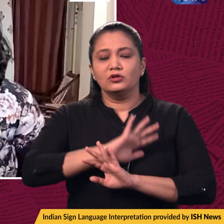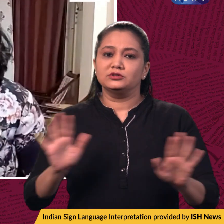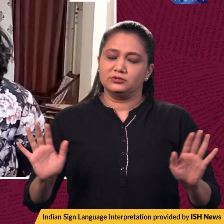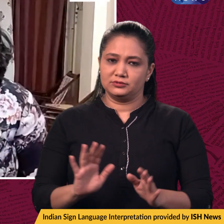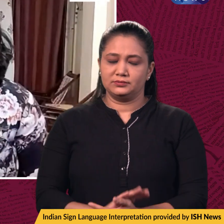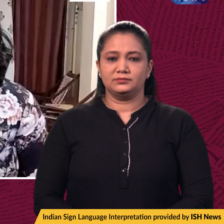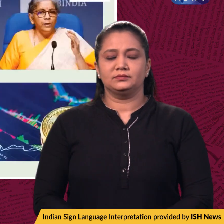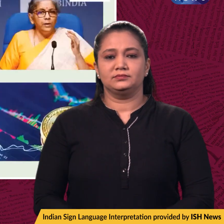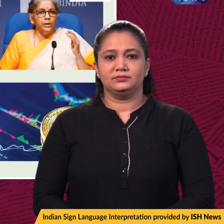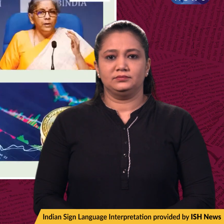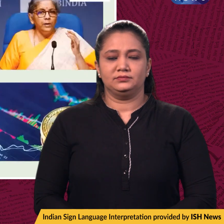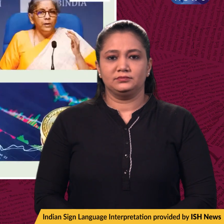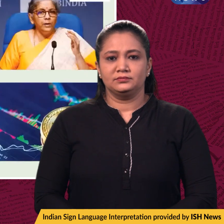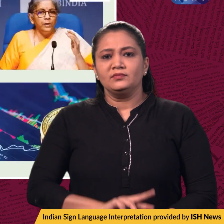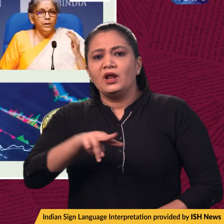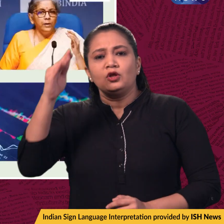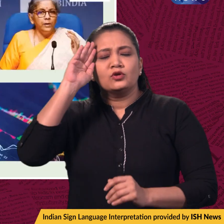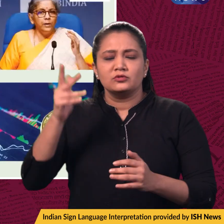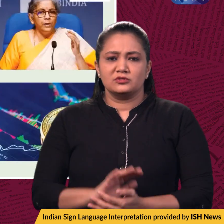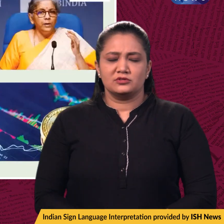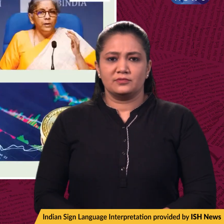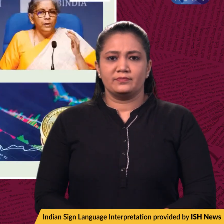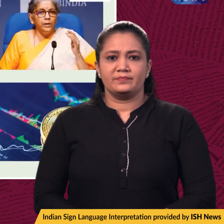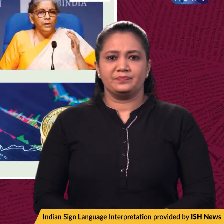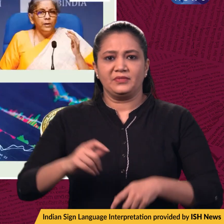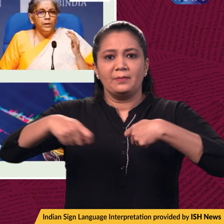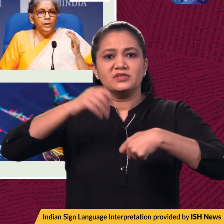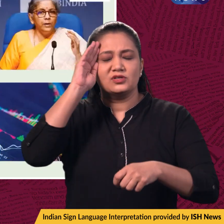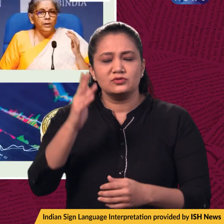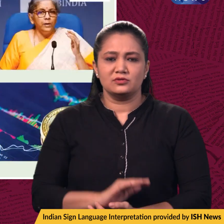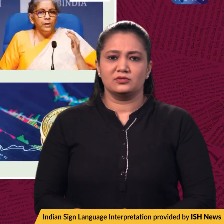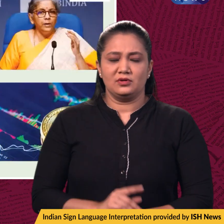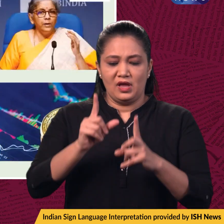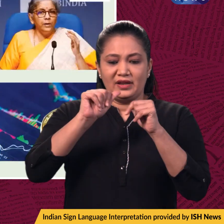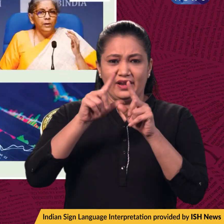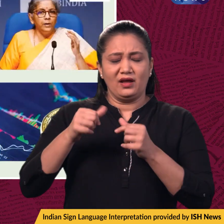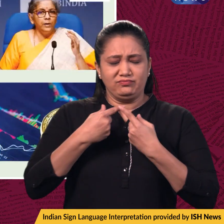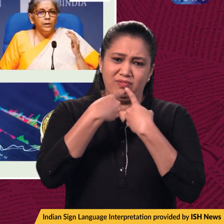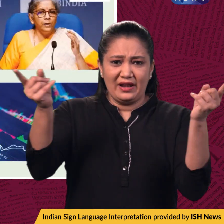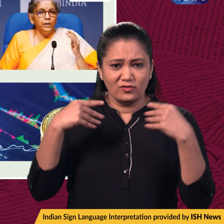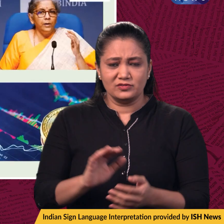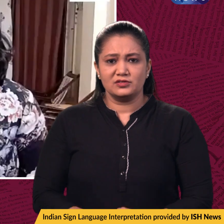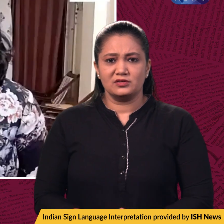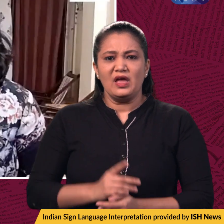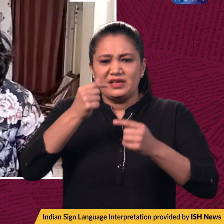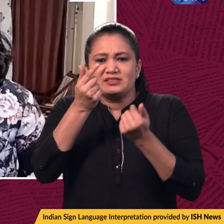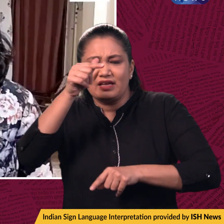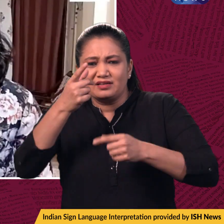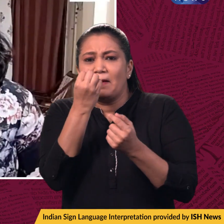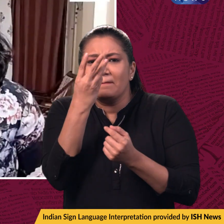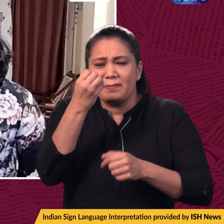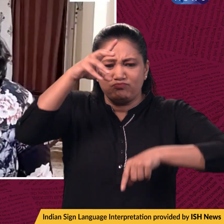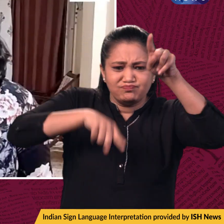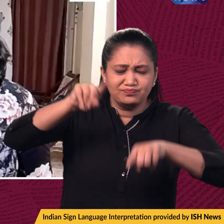completely false. Moving on to business news right now. Data released by the Ministry of Statistics